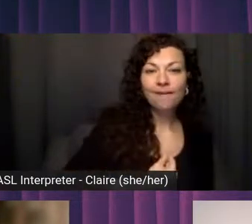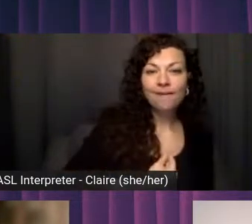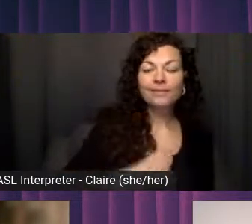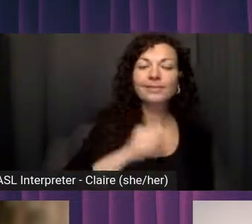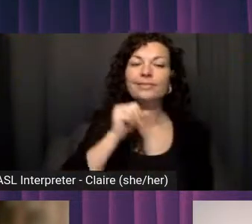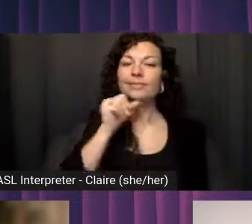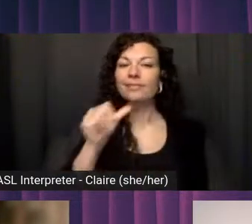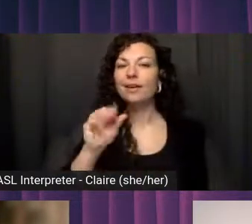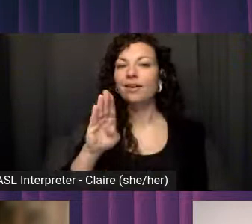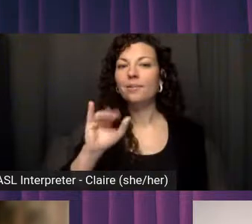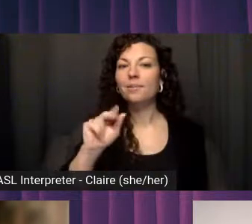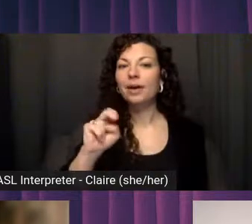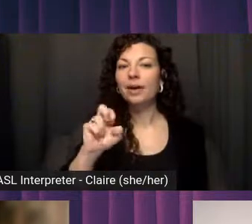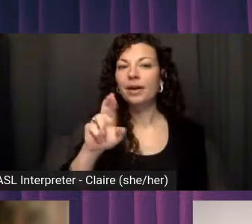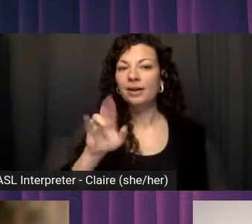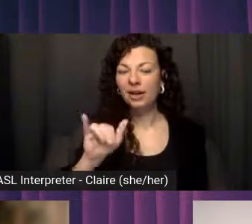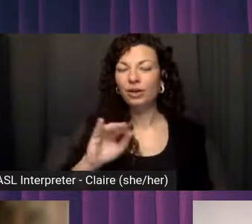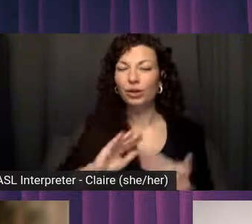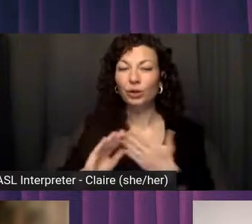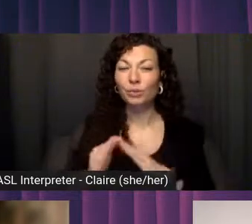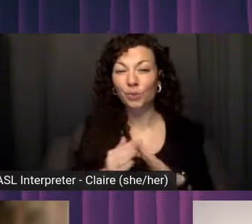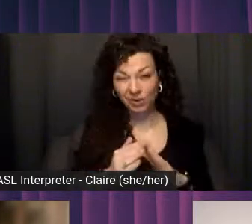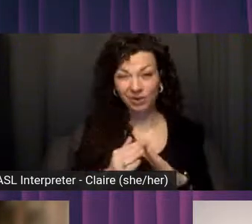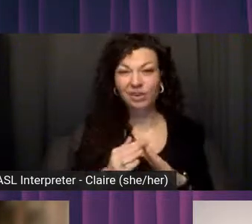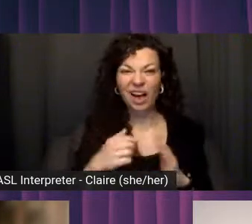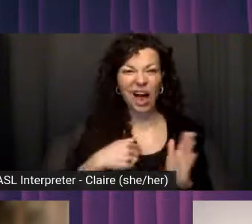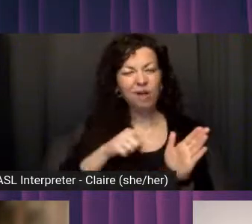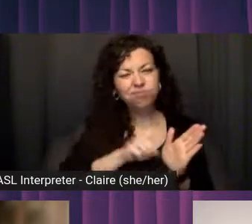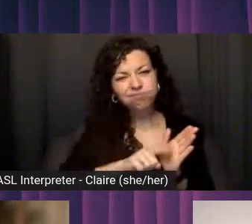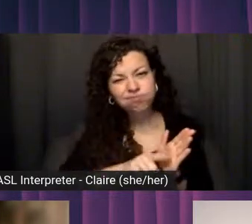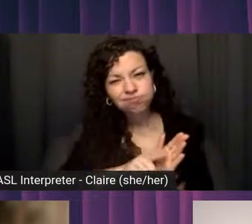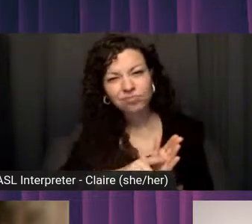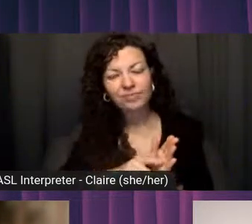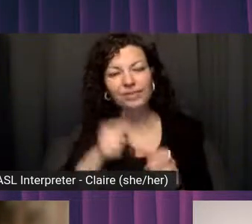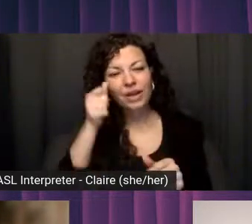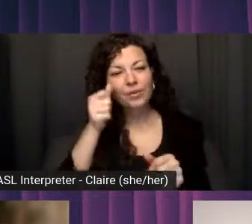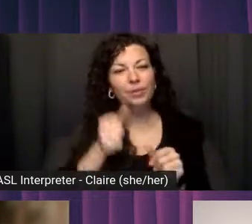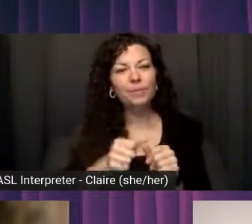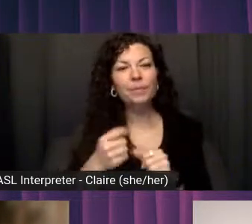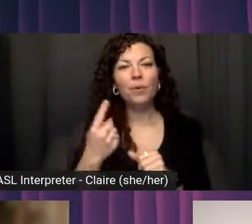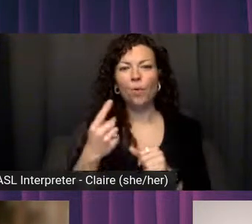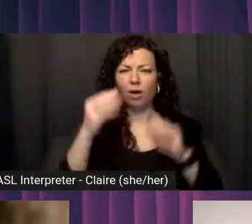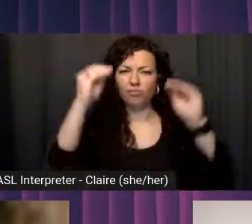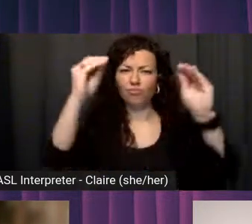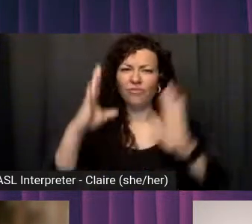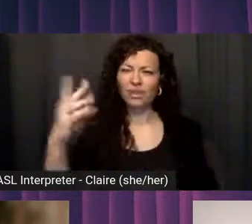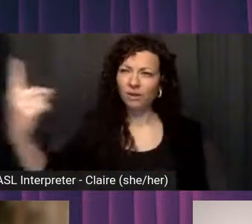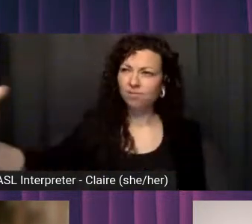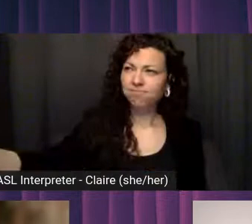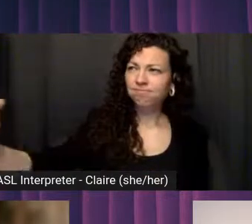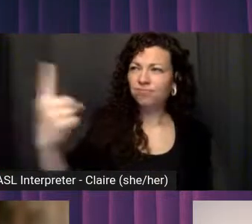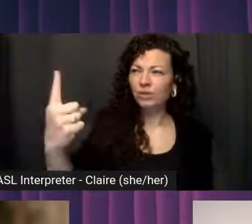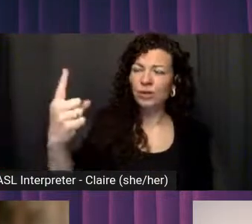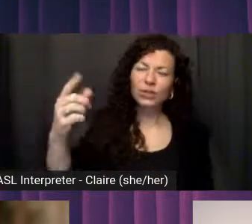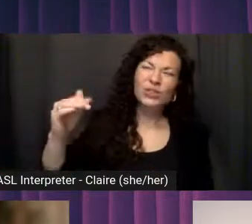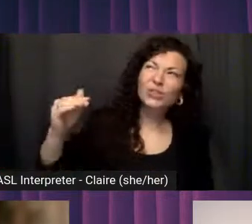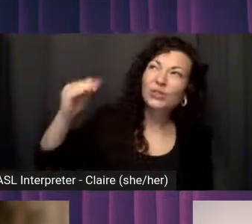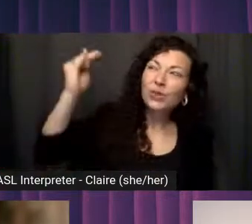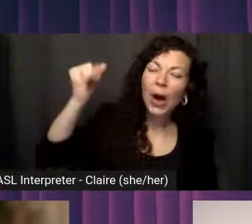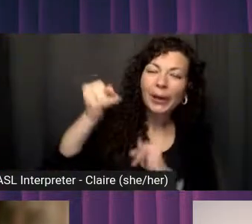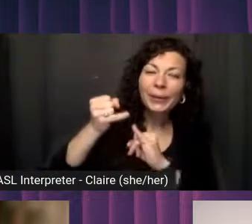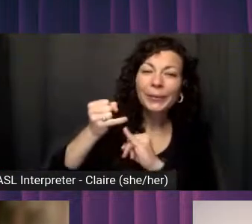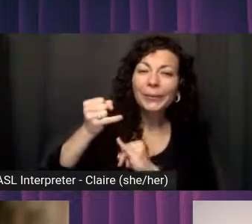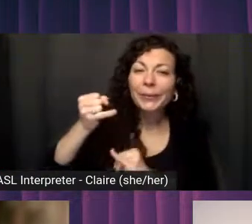one of my professors, very tall, lean person with big Coke bottle glasses and crazy gray hair,